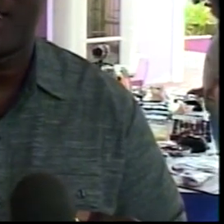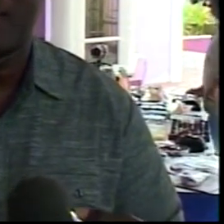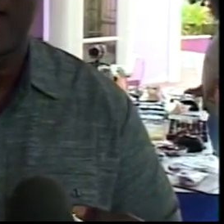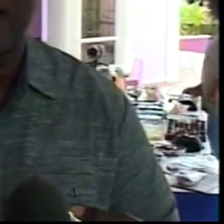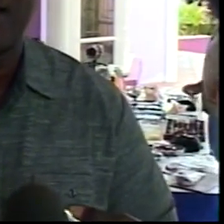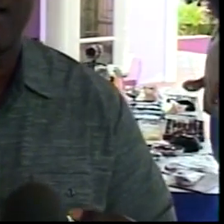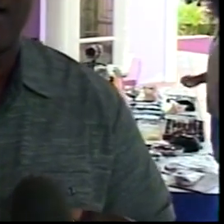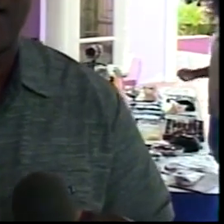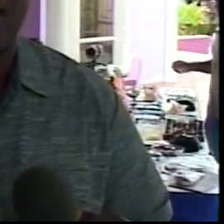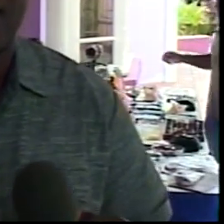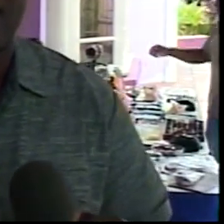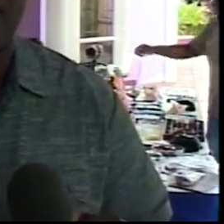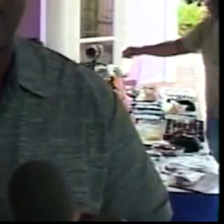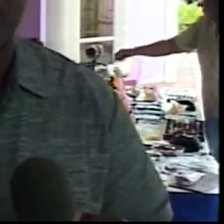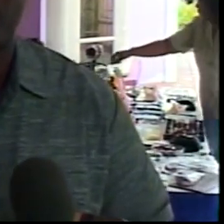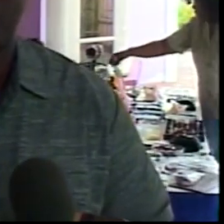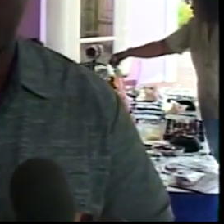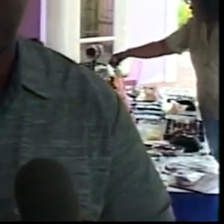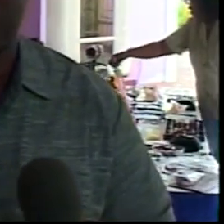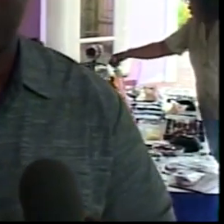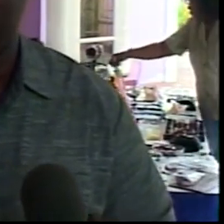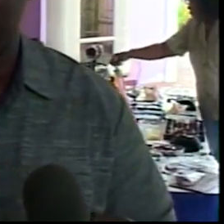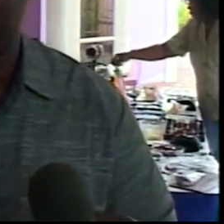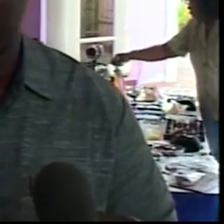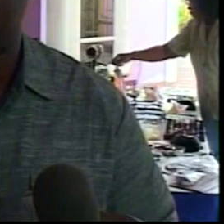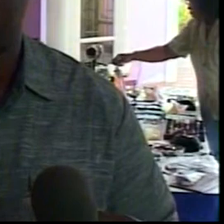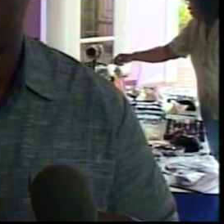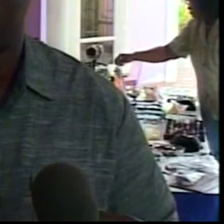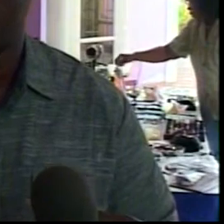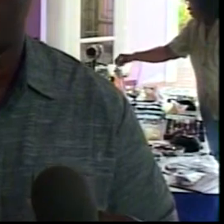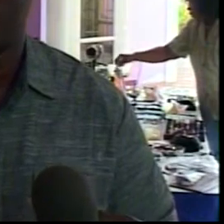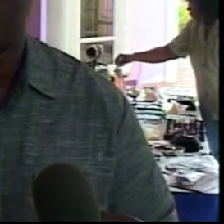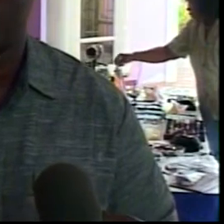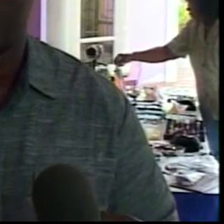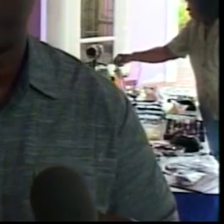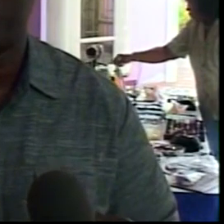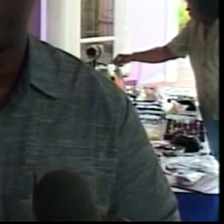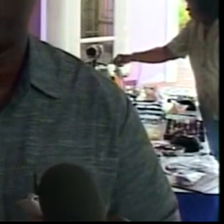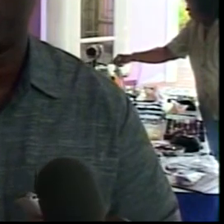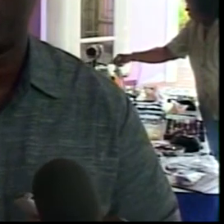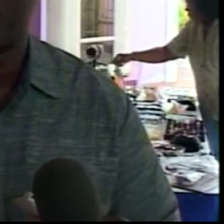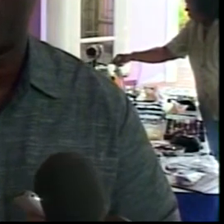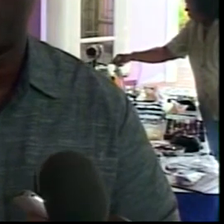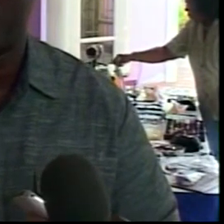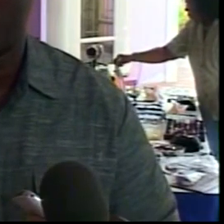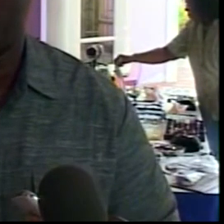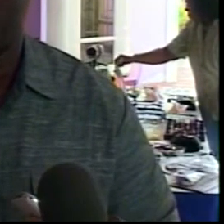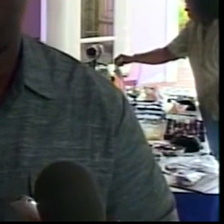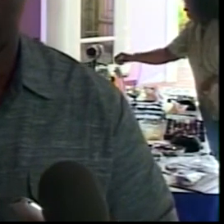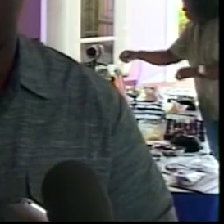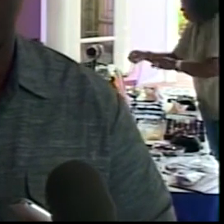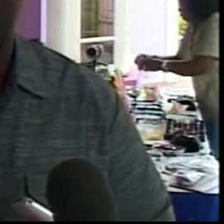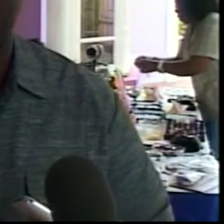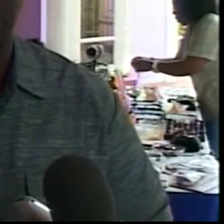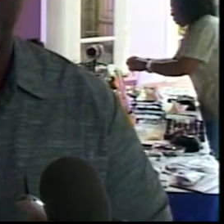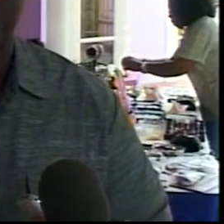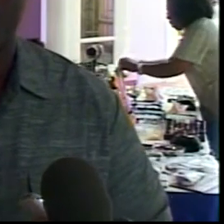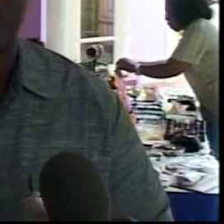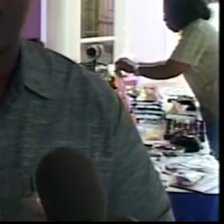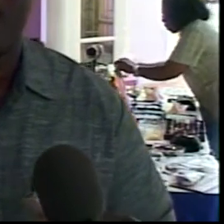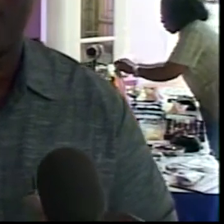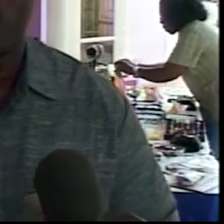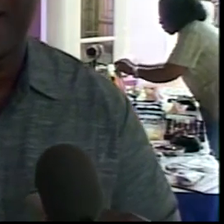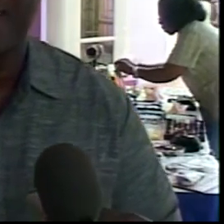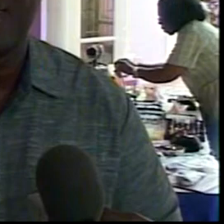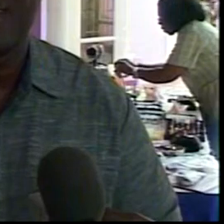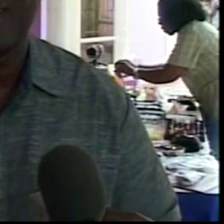in Panama further trained in Barbados, so we can have them return to Panama and up their game.